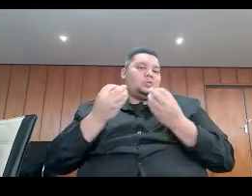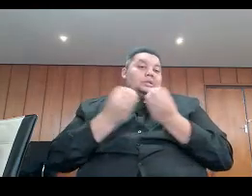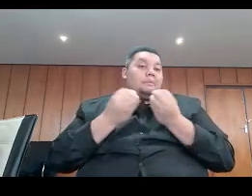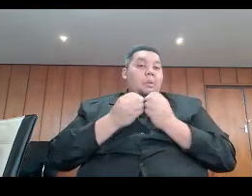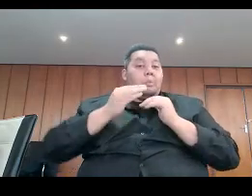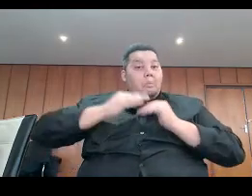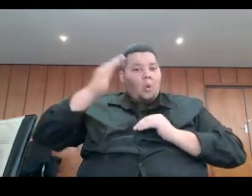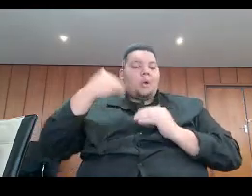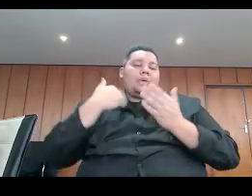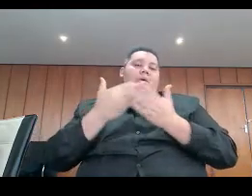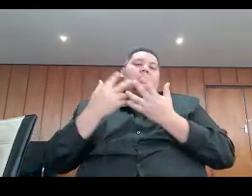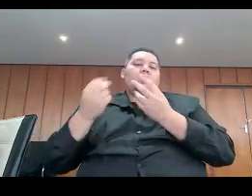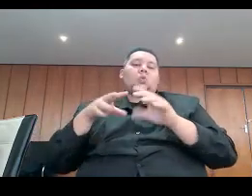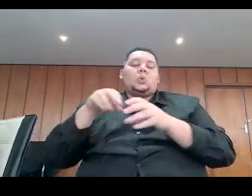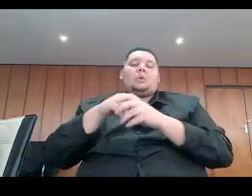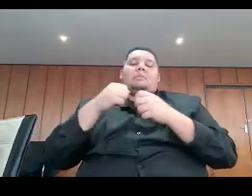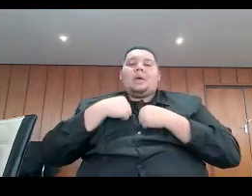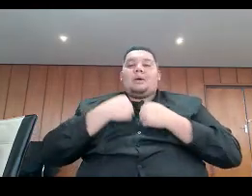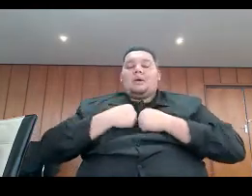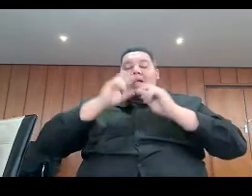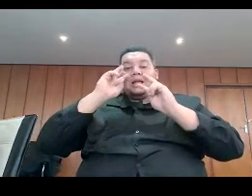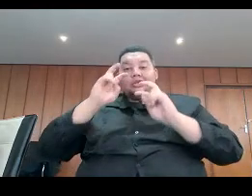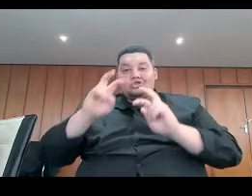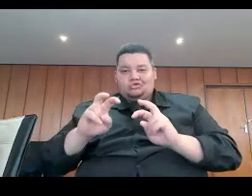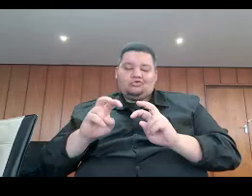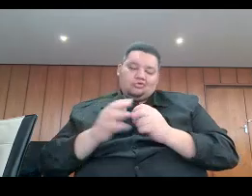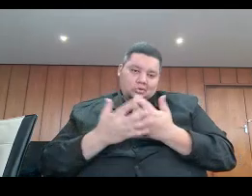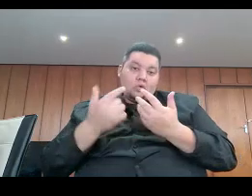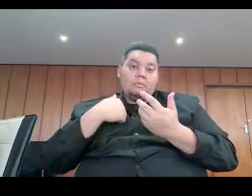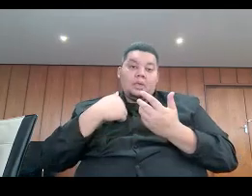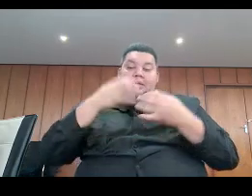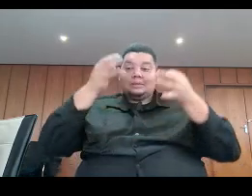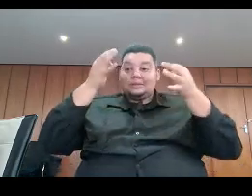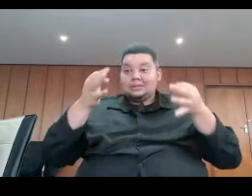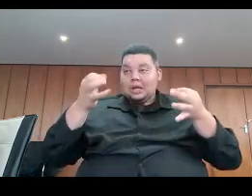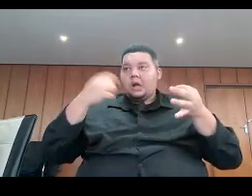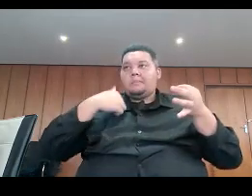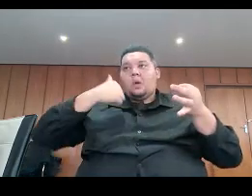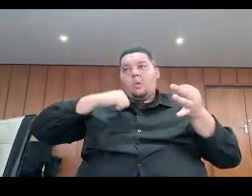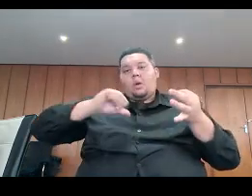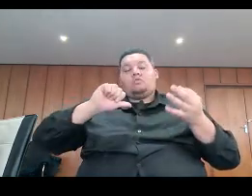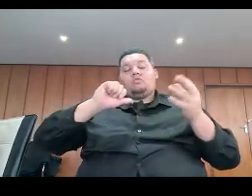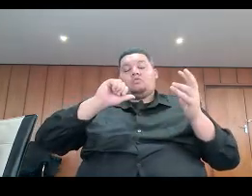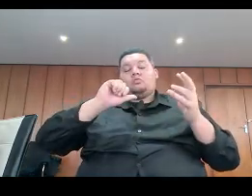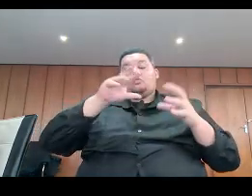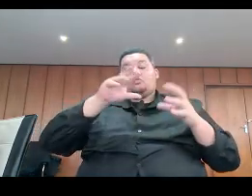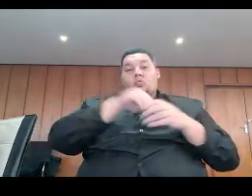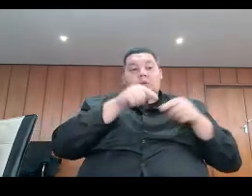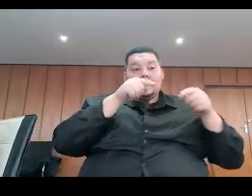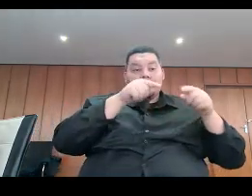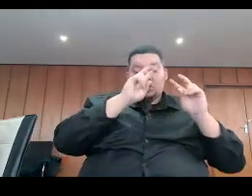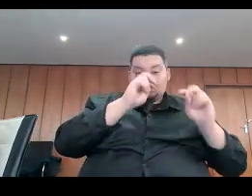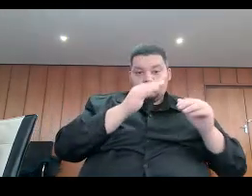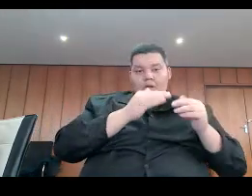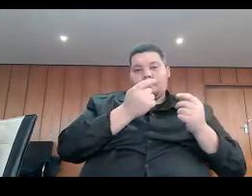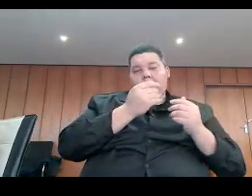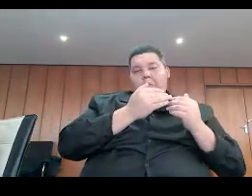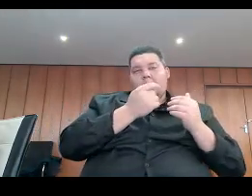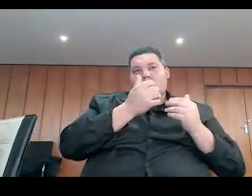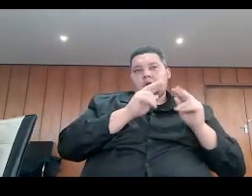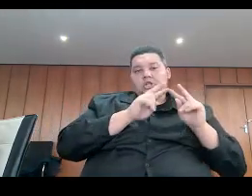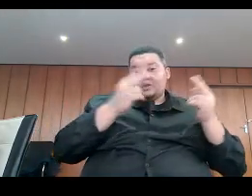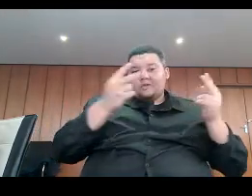in my research and my practice. And so I decided that I wanted to do a study that was really different. I